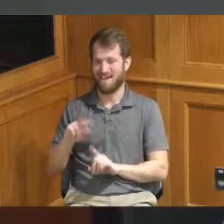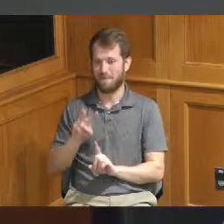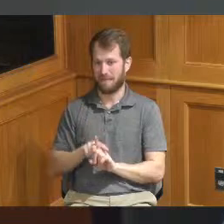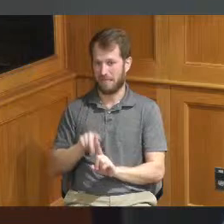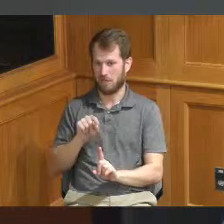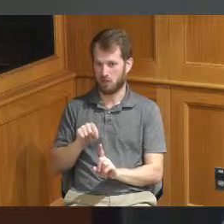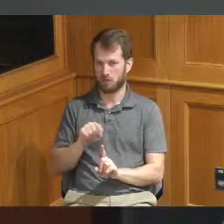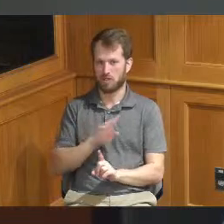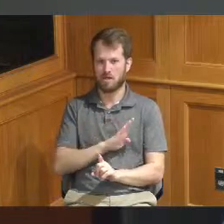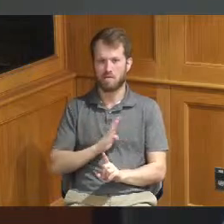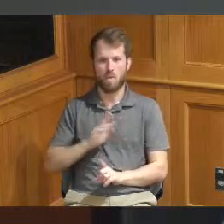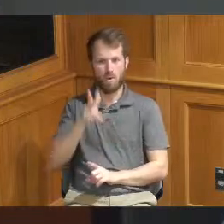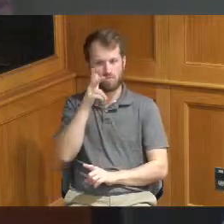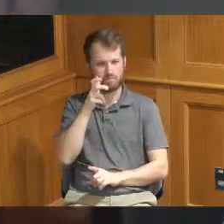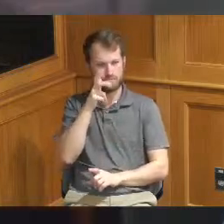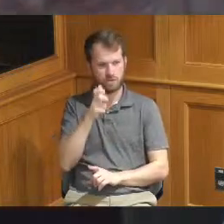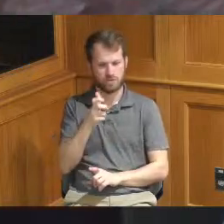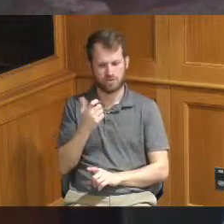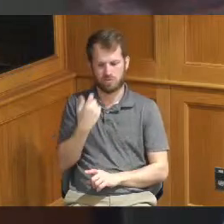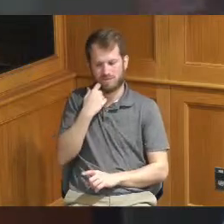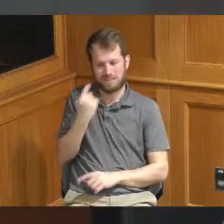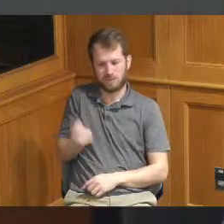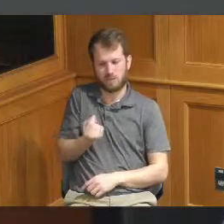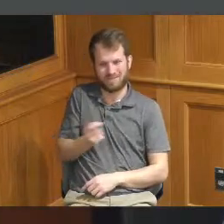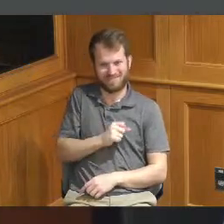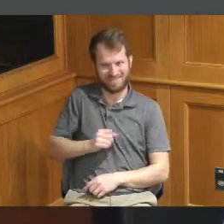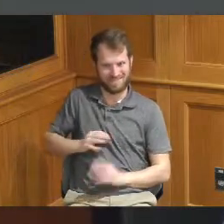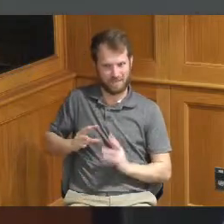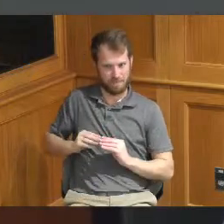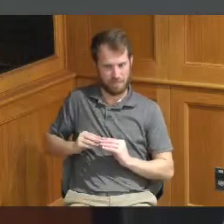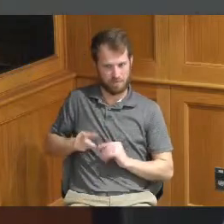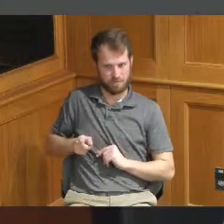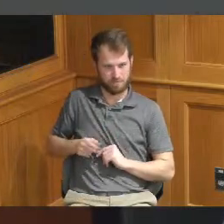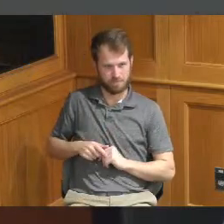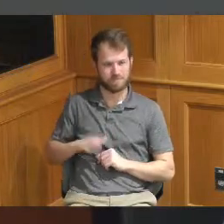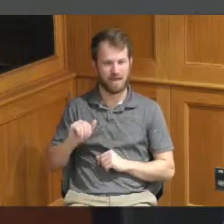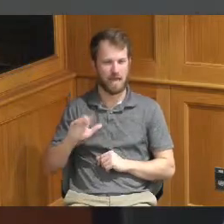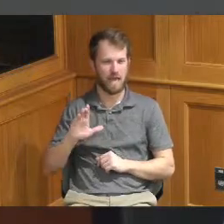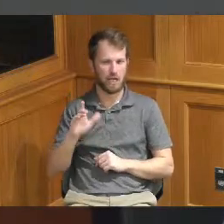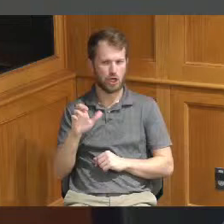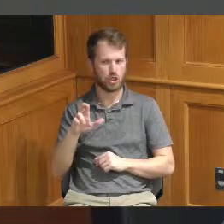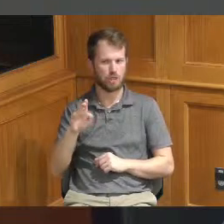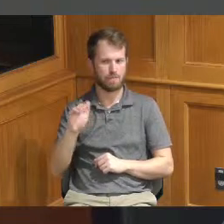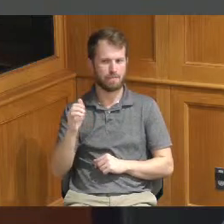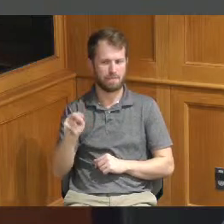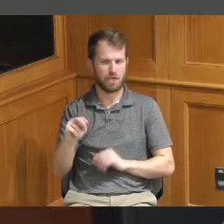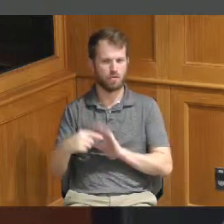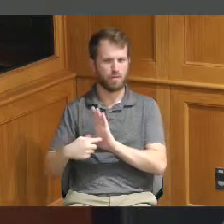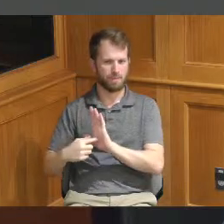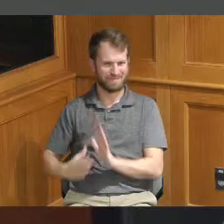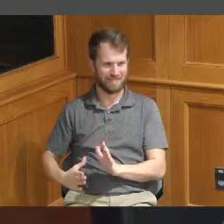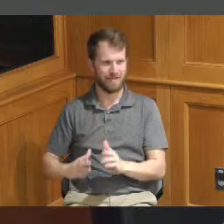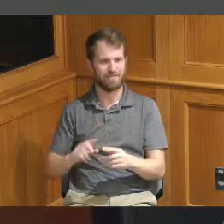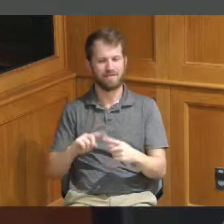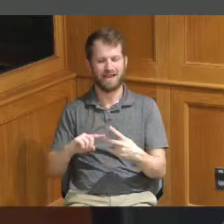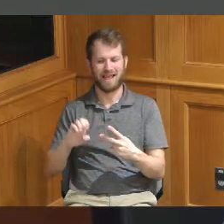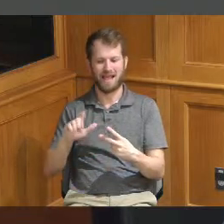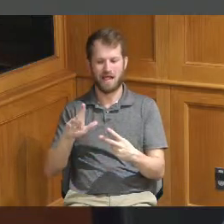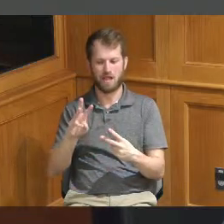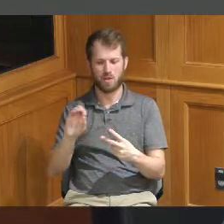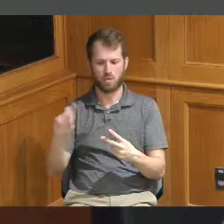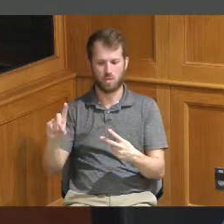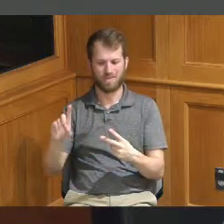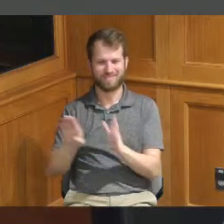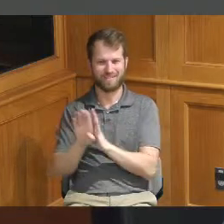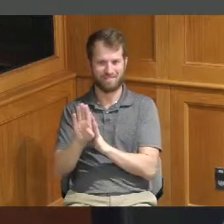the board heard about in Tuesday's staff meeting. I believe the representative from Ackerman is here today, as is representatives from Alloy Development. If the board has